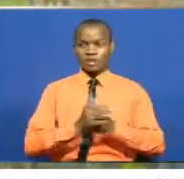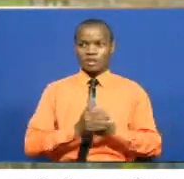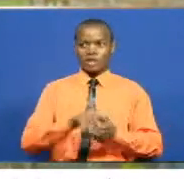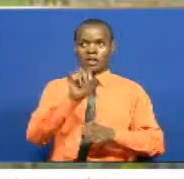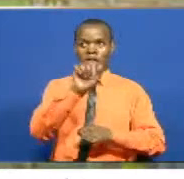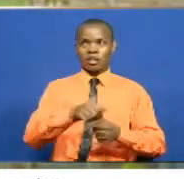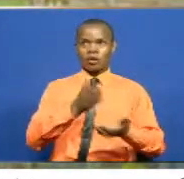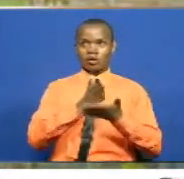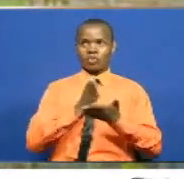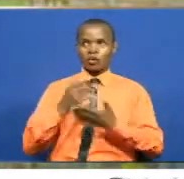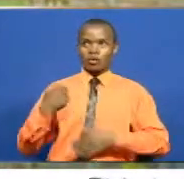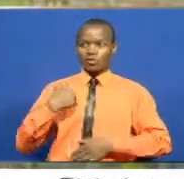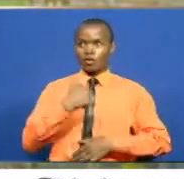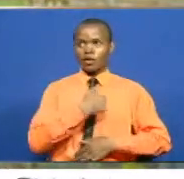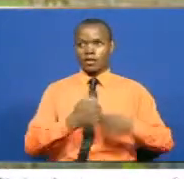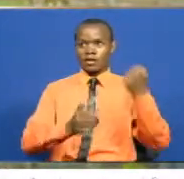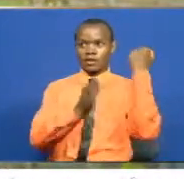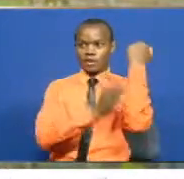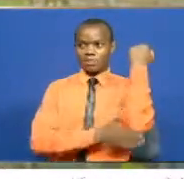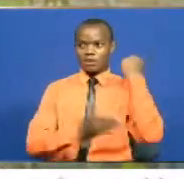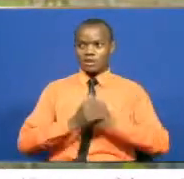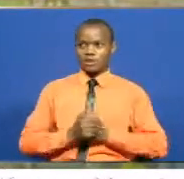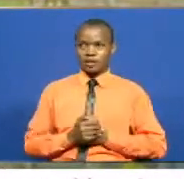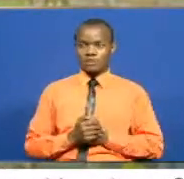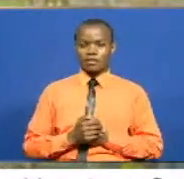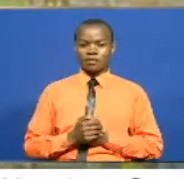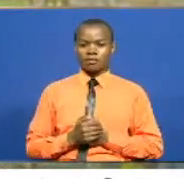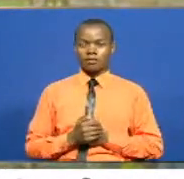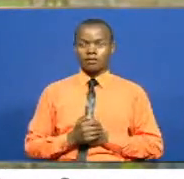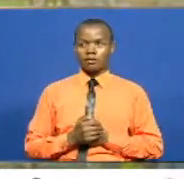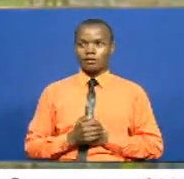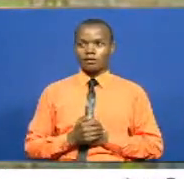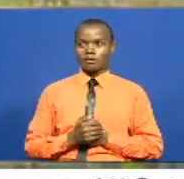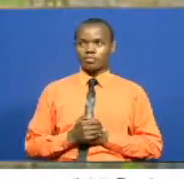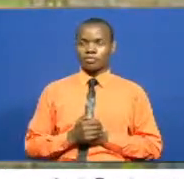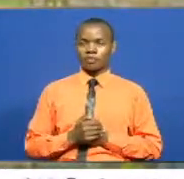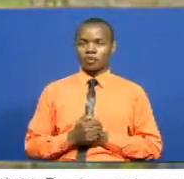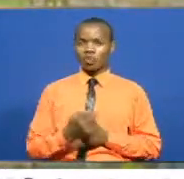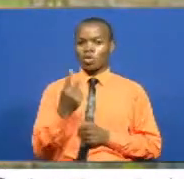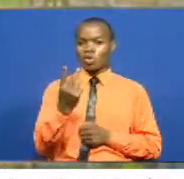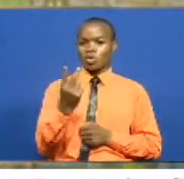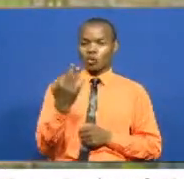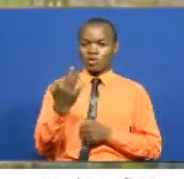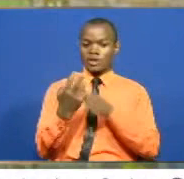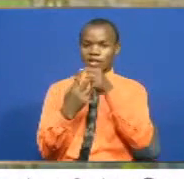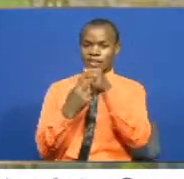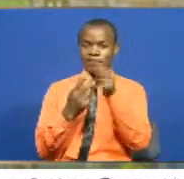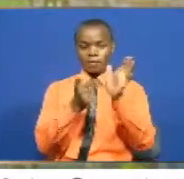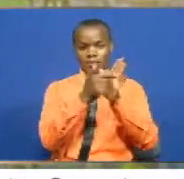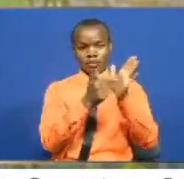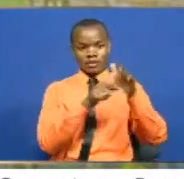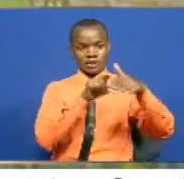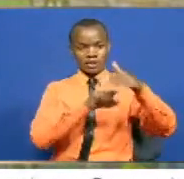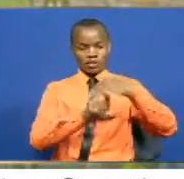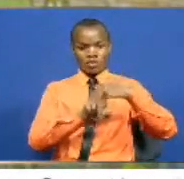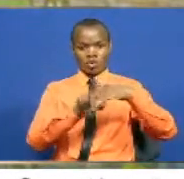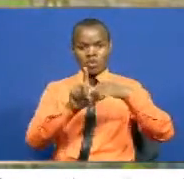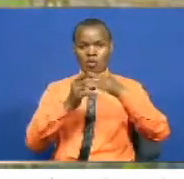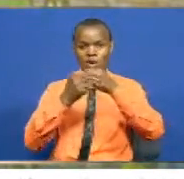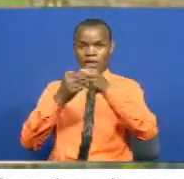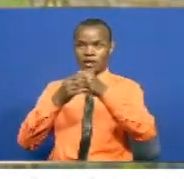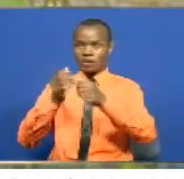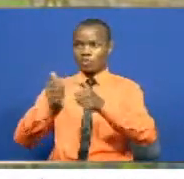the worst. But let's look at the points scored. 237 points scored, 199